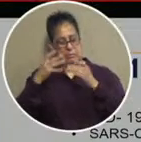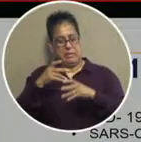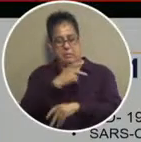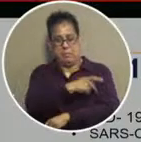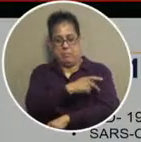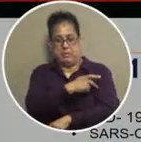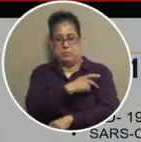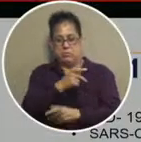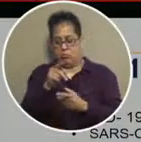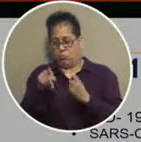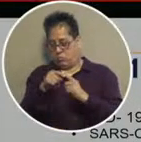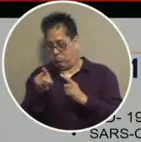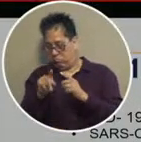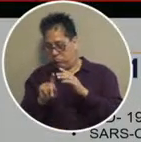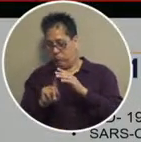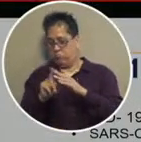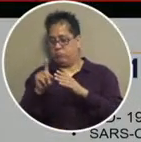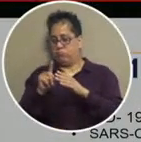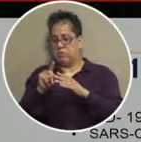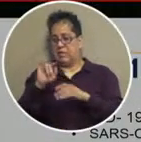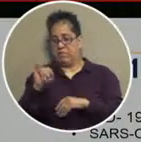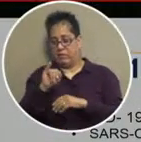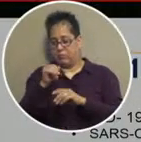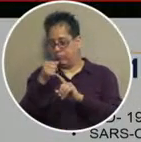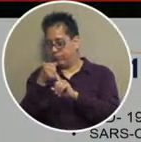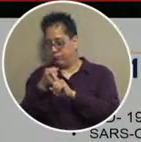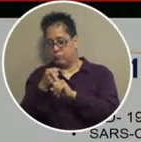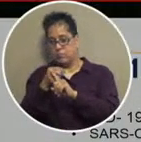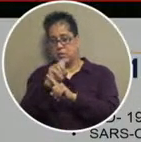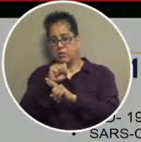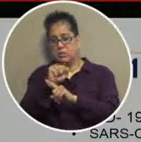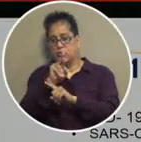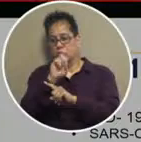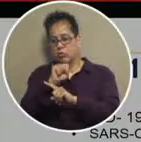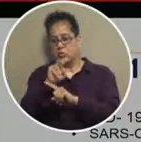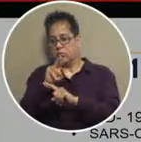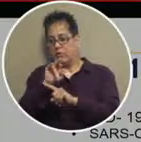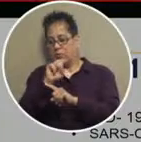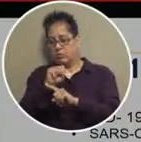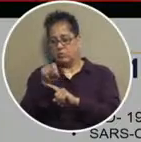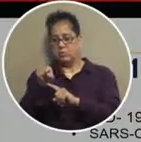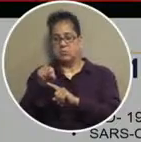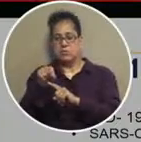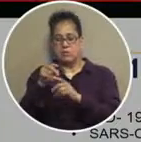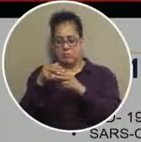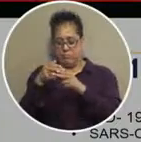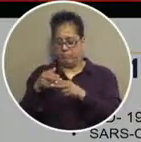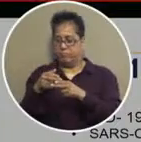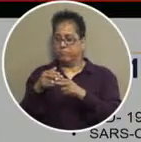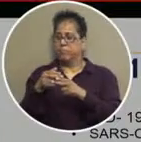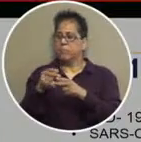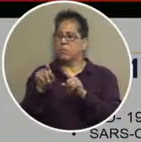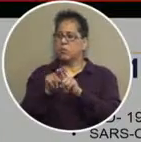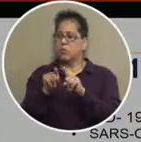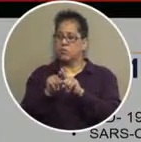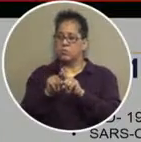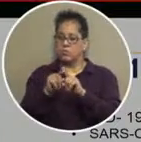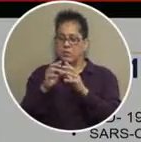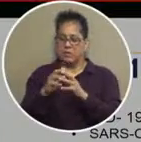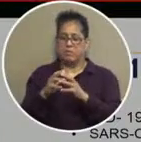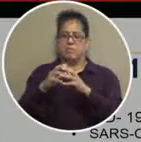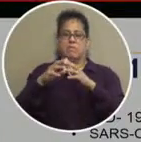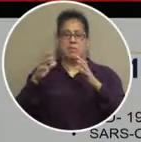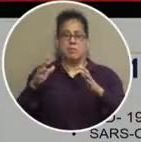patients, once they develop the infection with the SARS-CoV virus, develop what we call